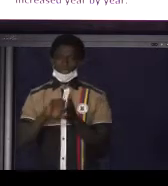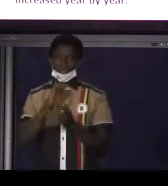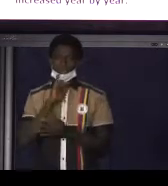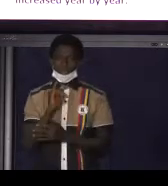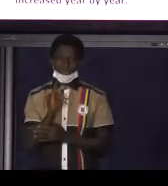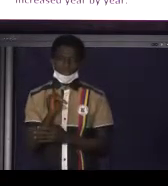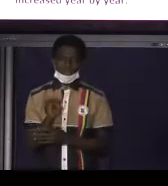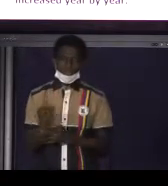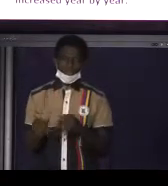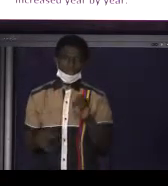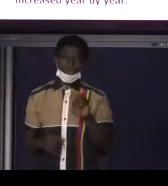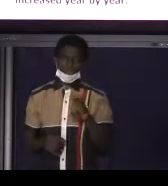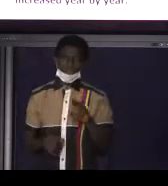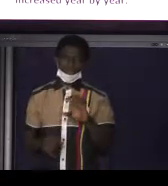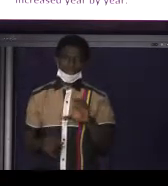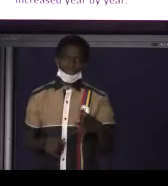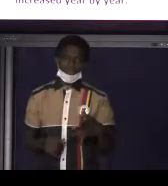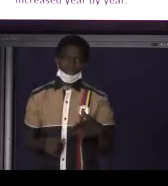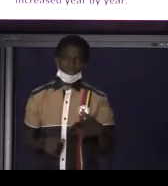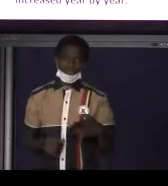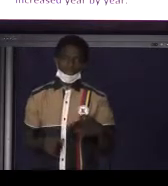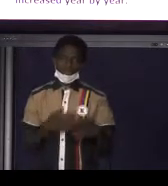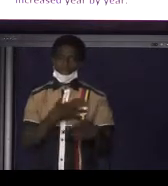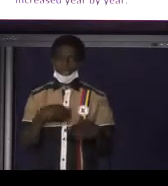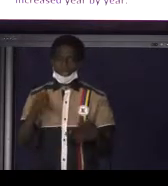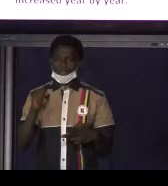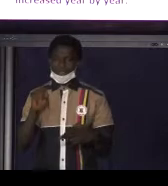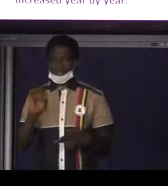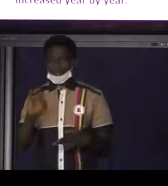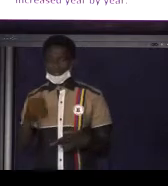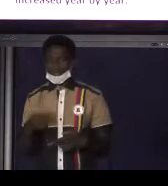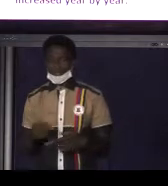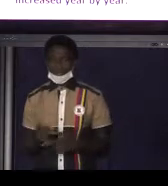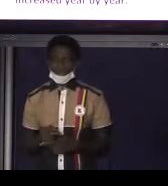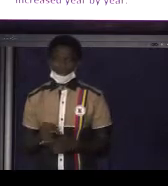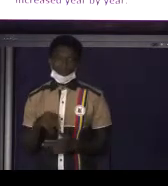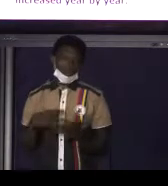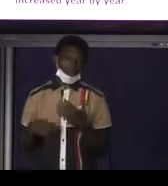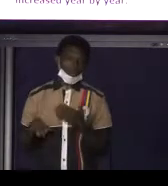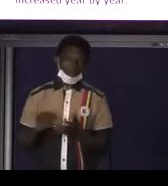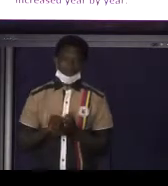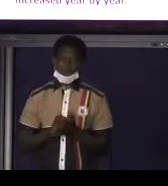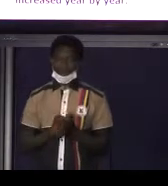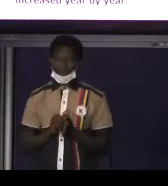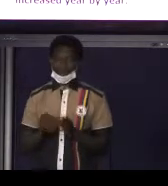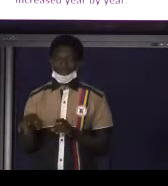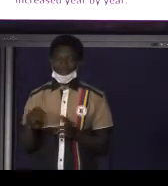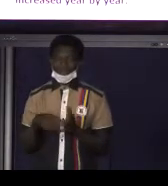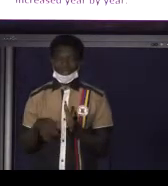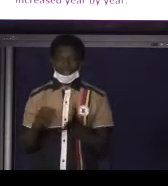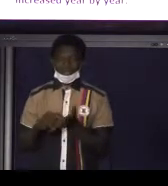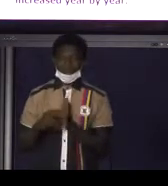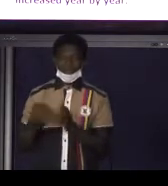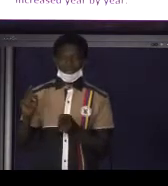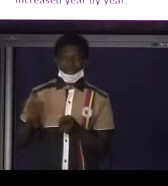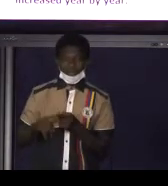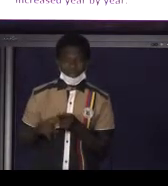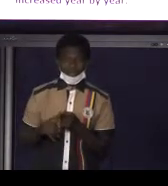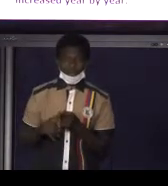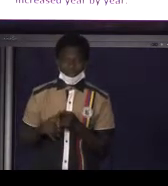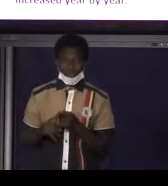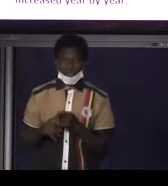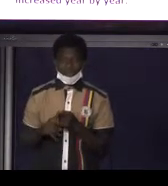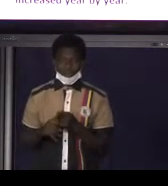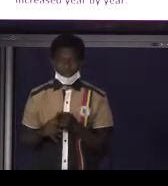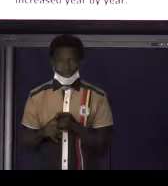Another example is such and such. Such and such. What does this mean? We use this to